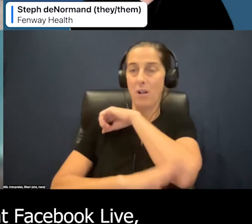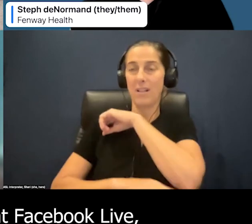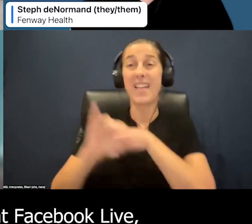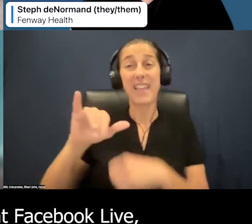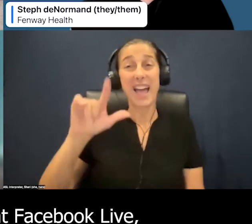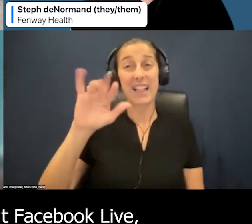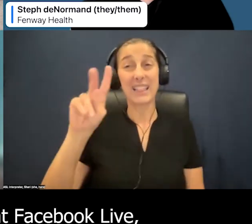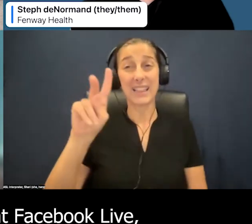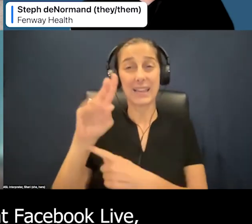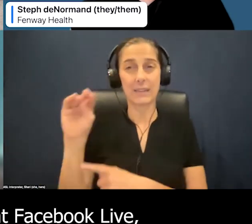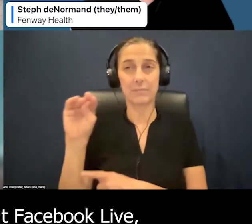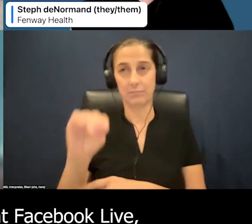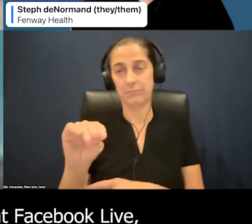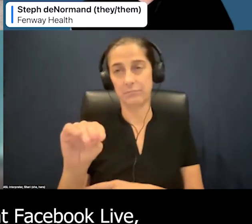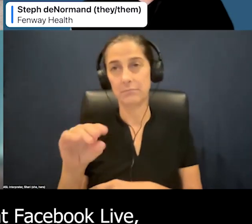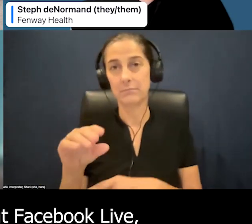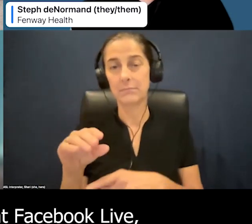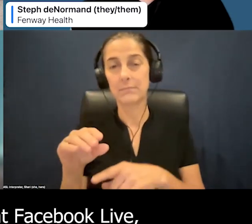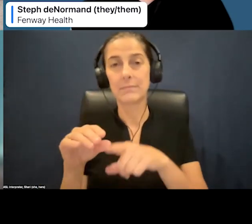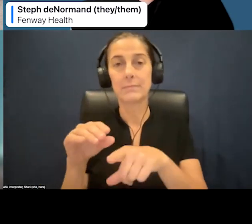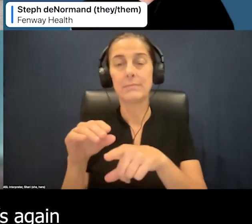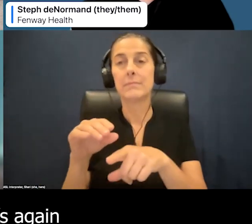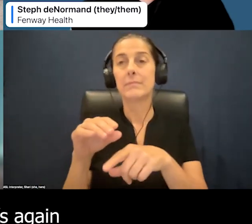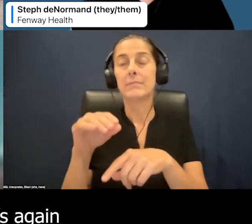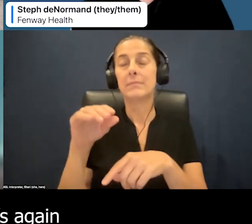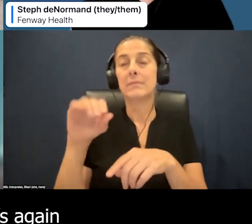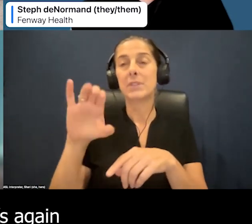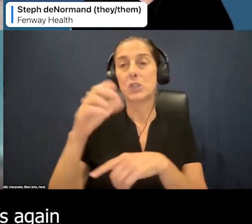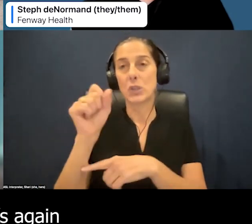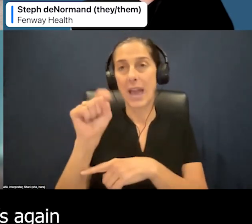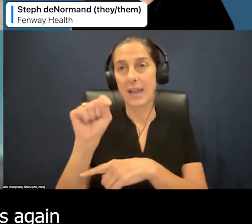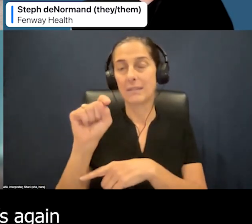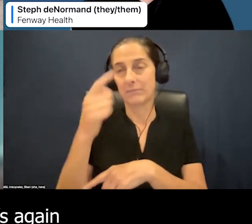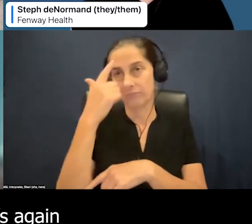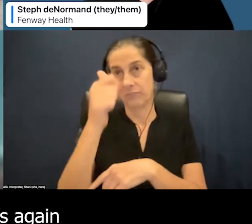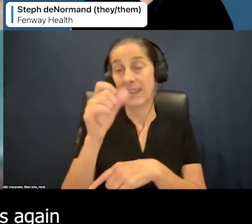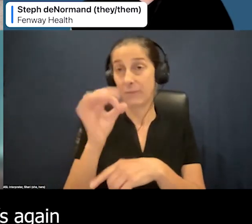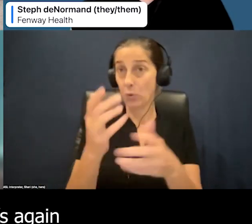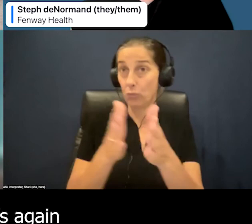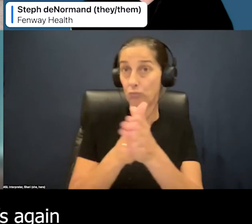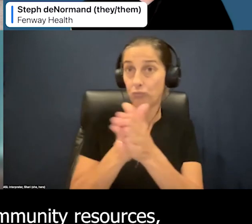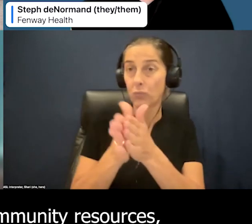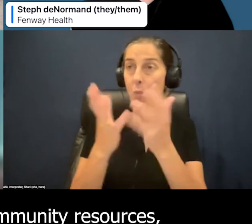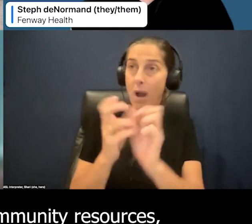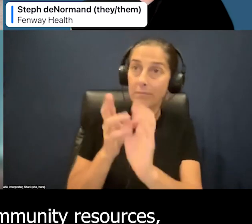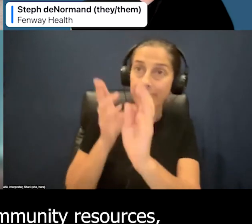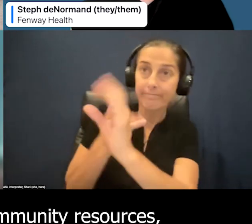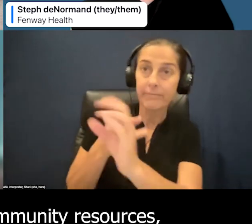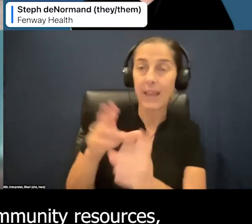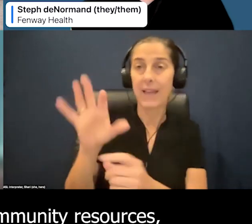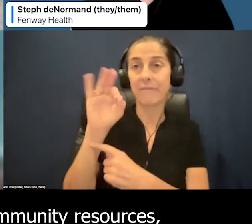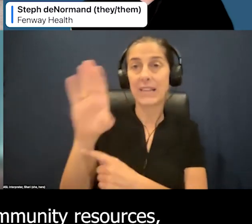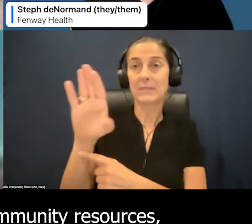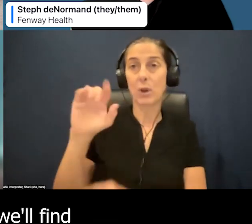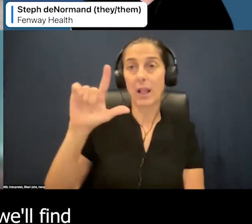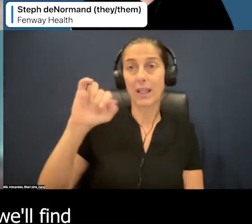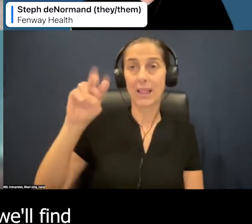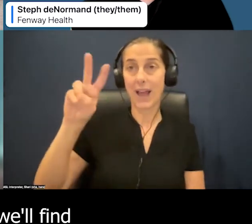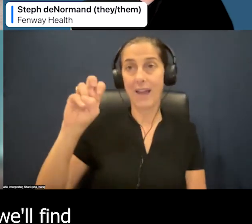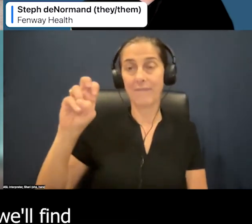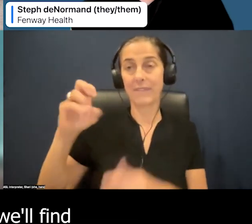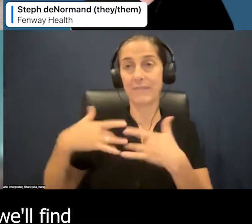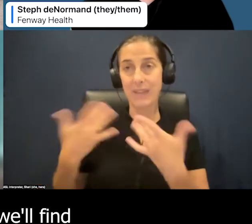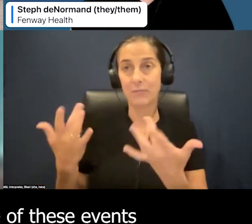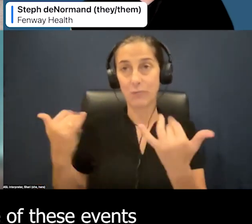in attending that Facebook Live. There's, again, through all of our community resources, I think